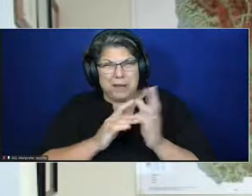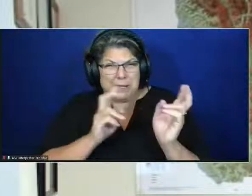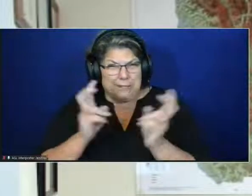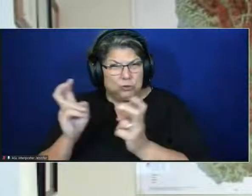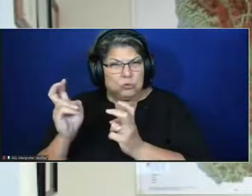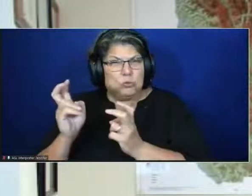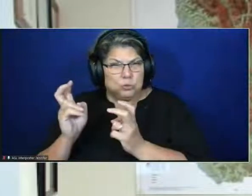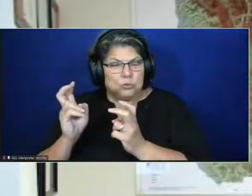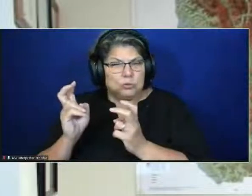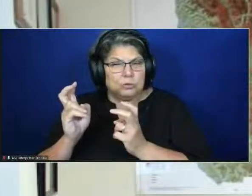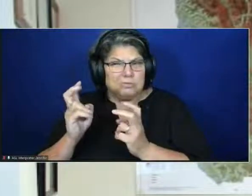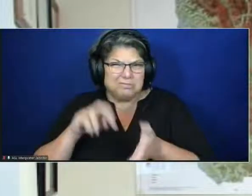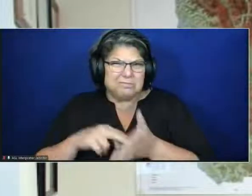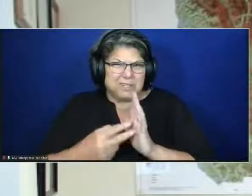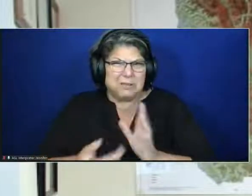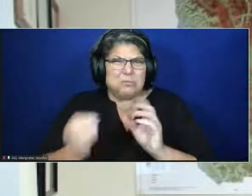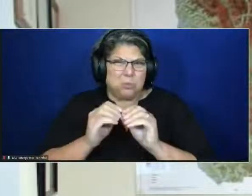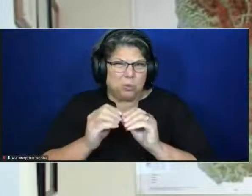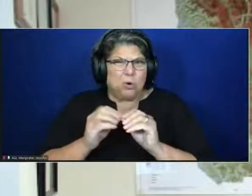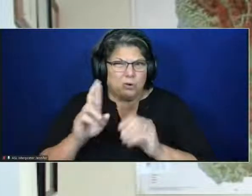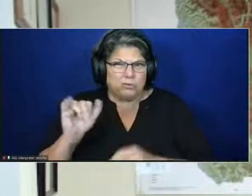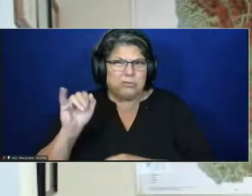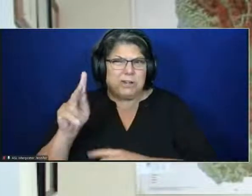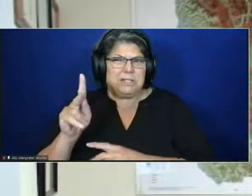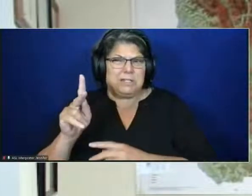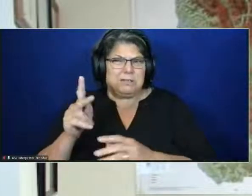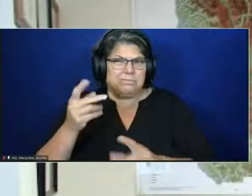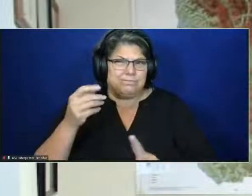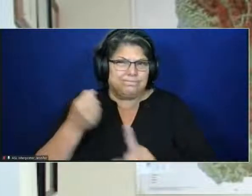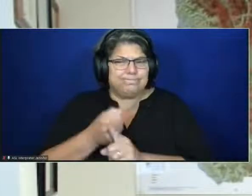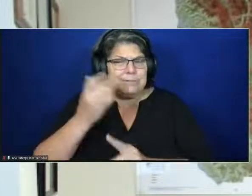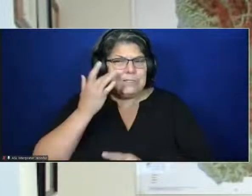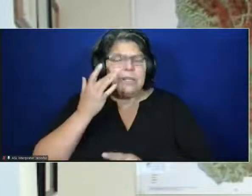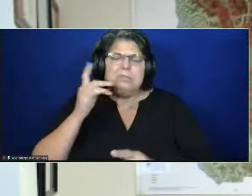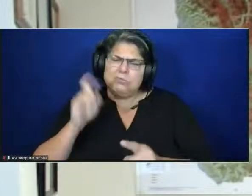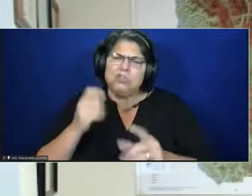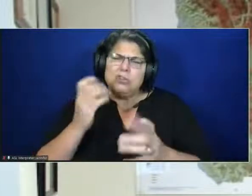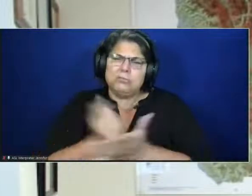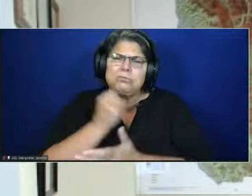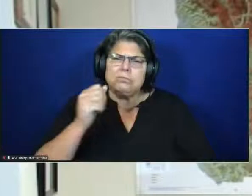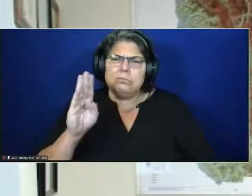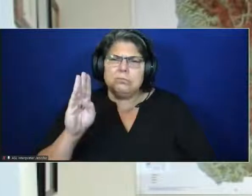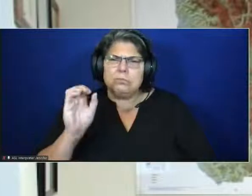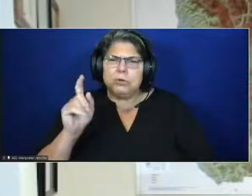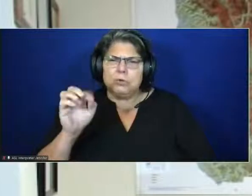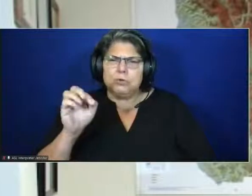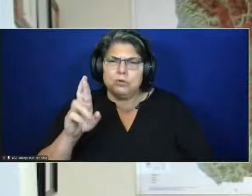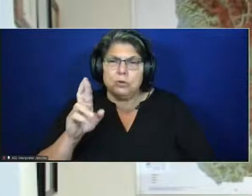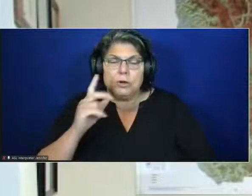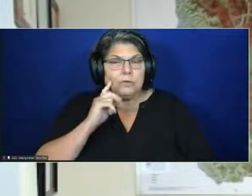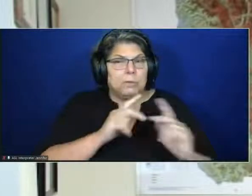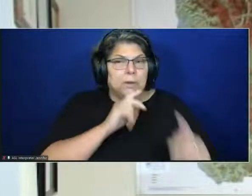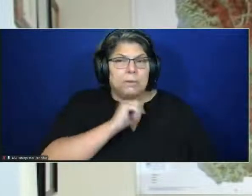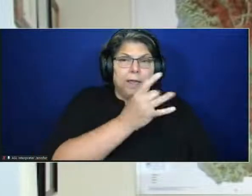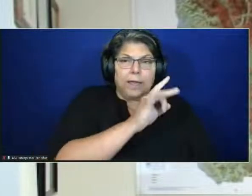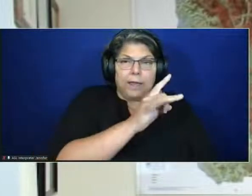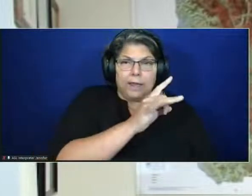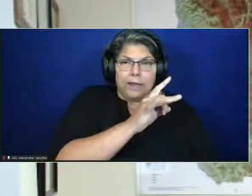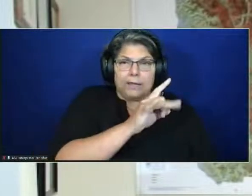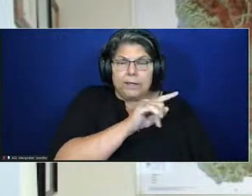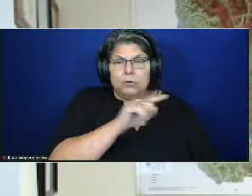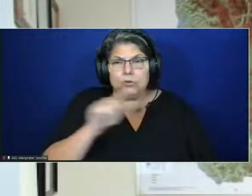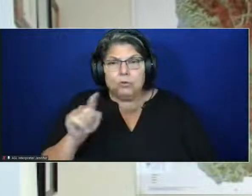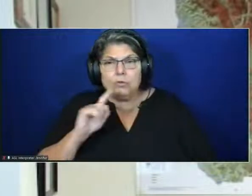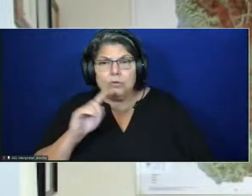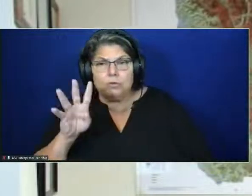might put them more at risk should receive a booster. People who are between 18 and 49 years